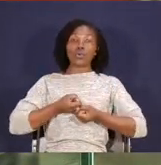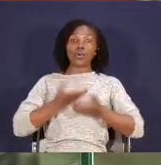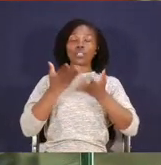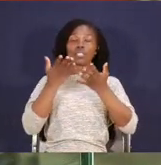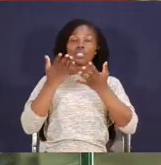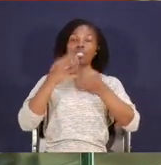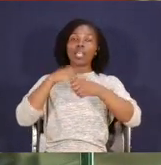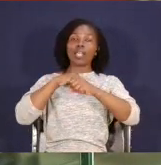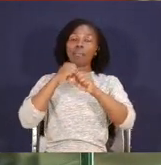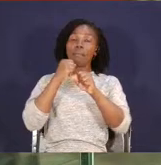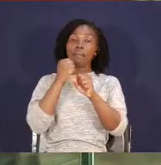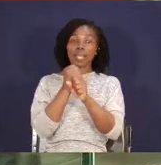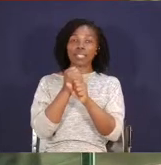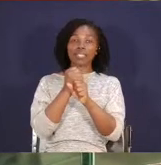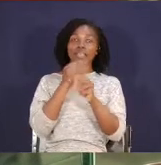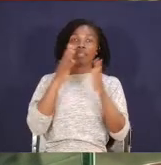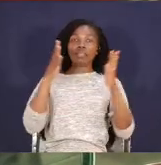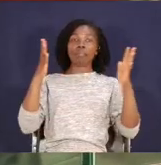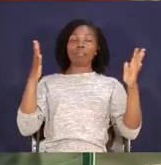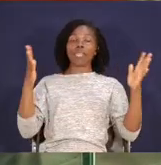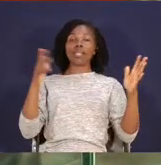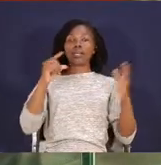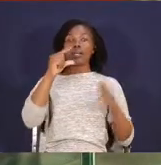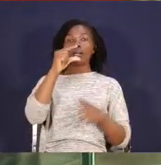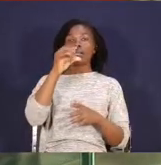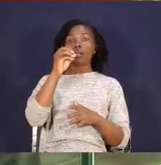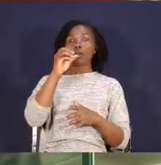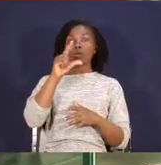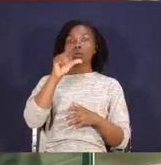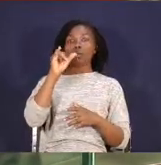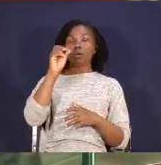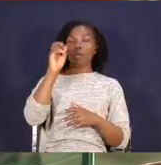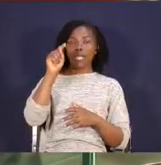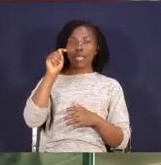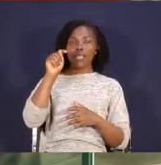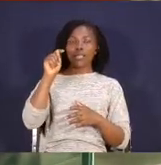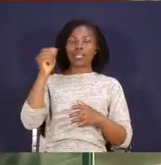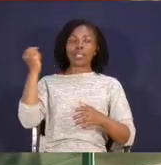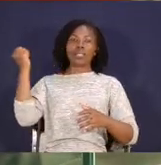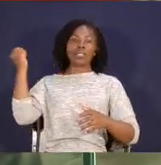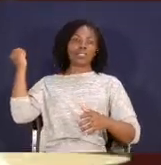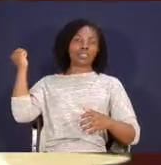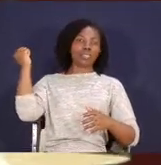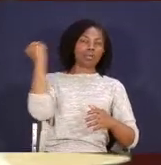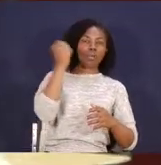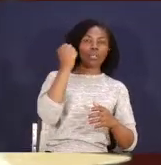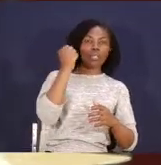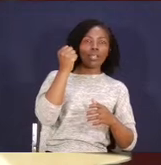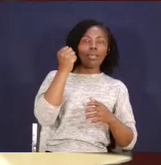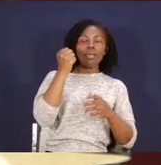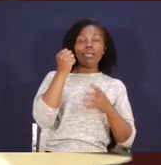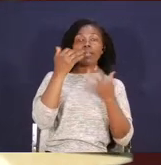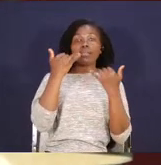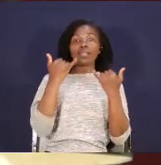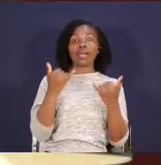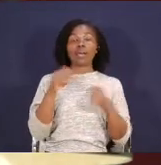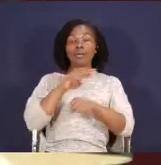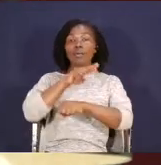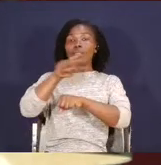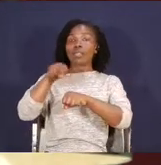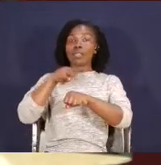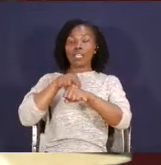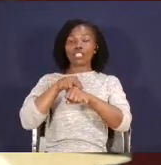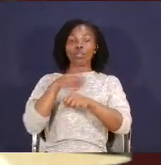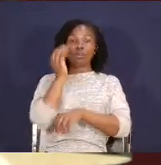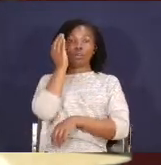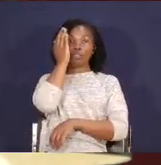the accuracy. You know, God works around it and brings down Goliath. And Israel can sleep in peace and they can